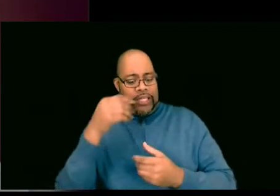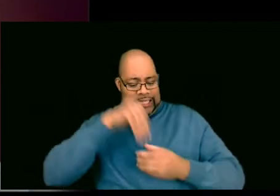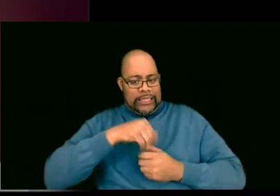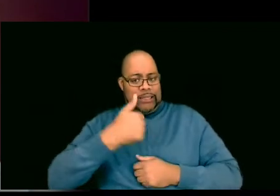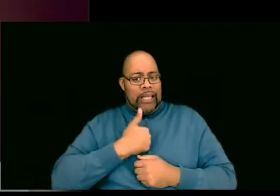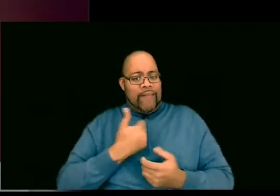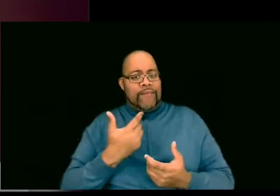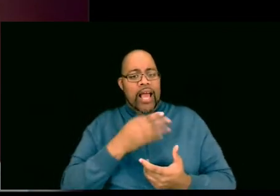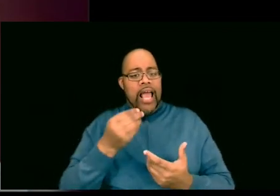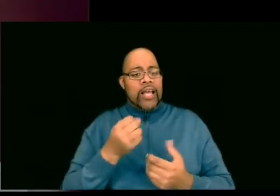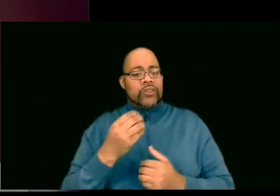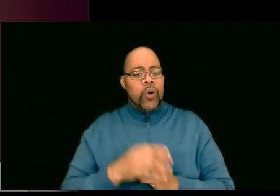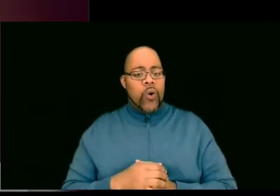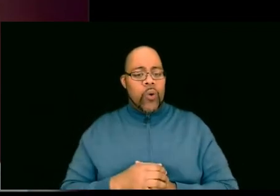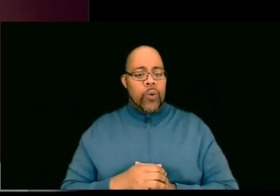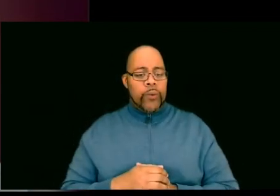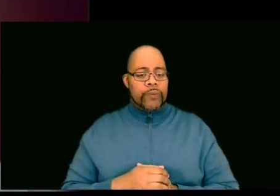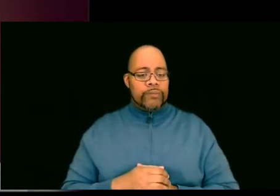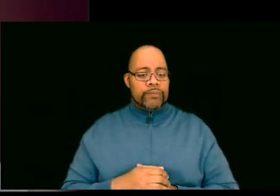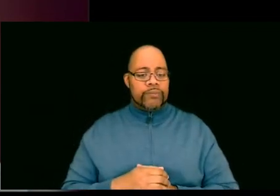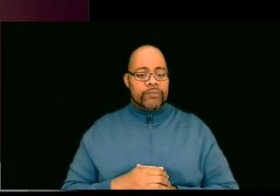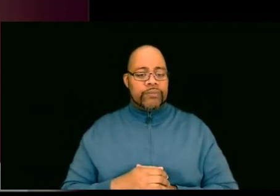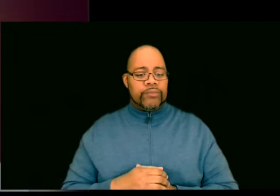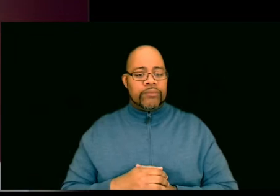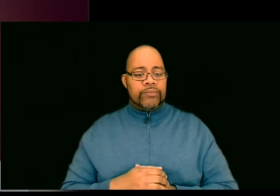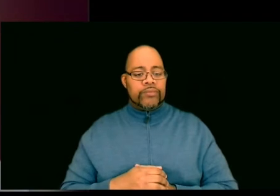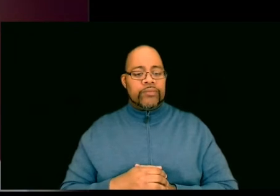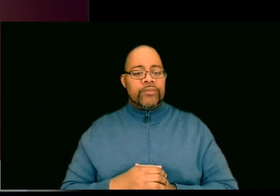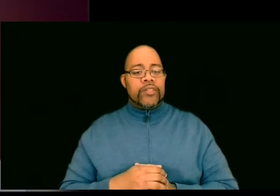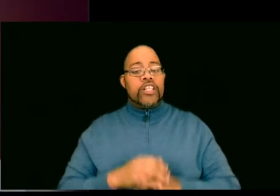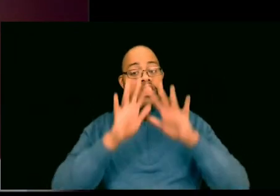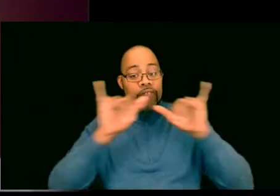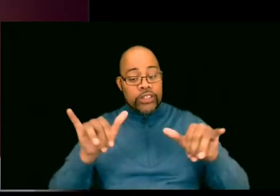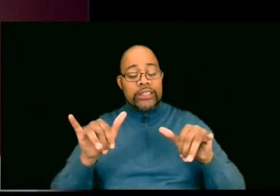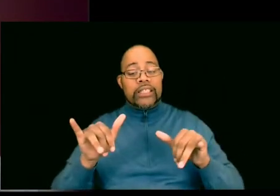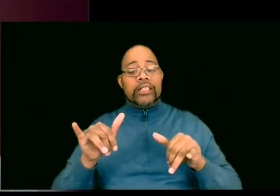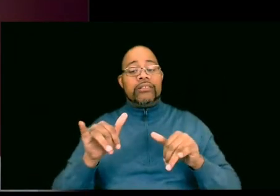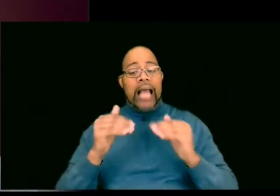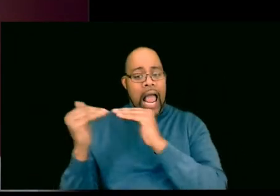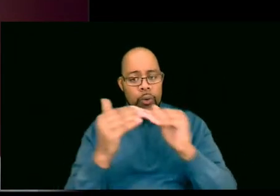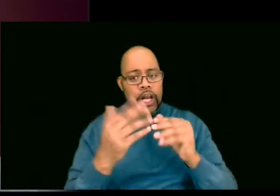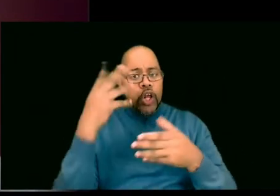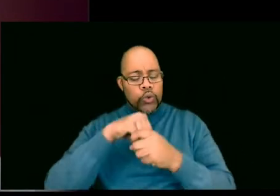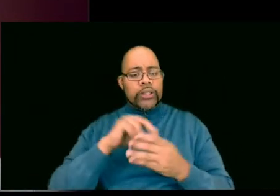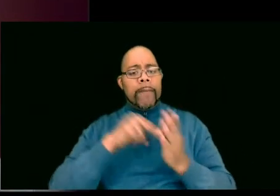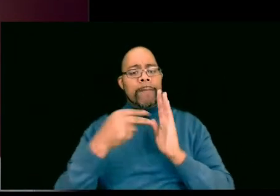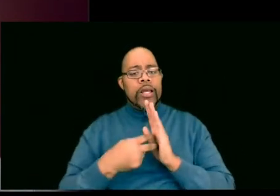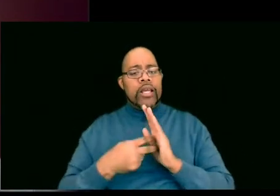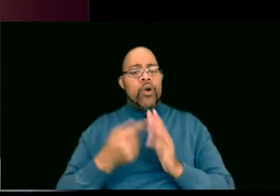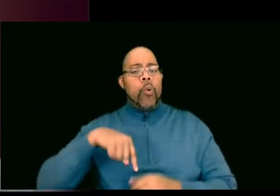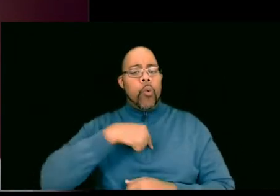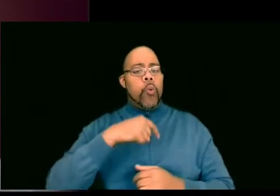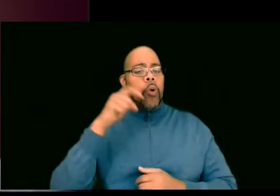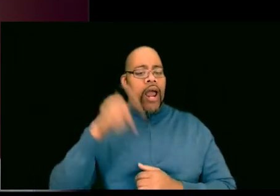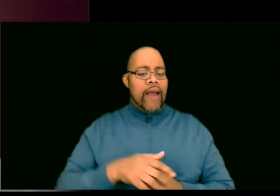and themselves. And so when it comes to diversity, equity, and inclusion, it means